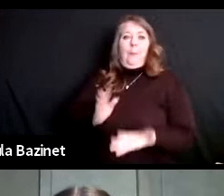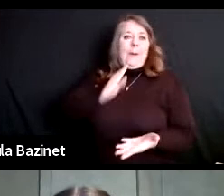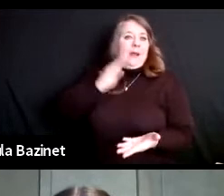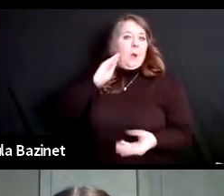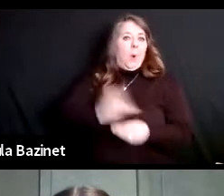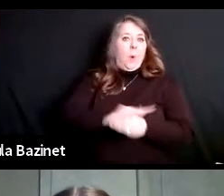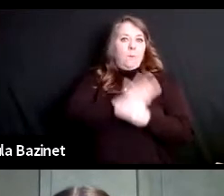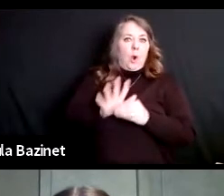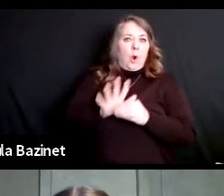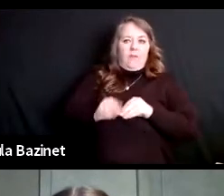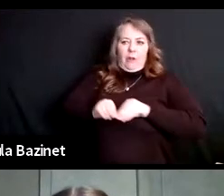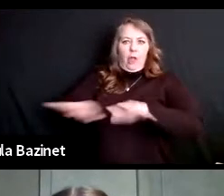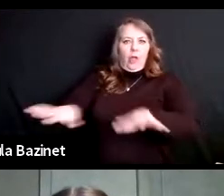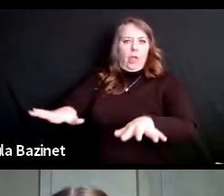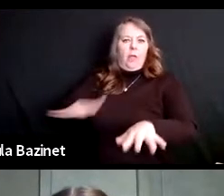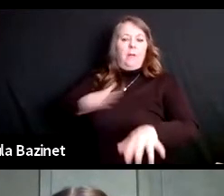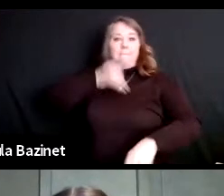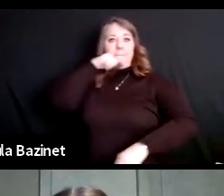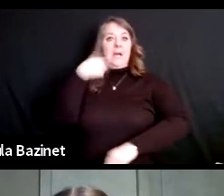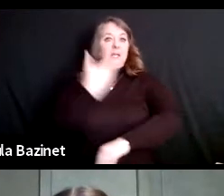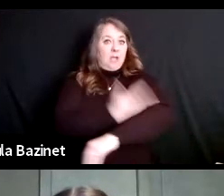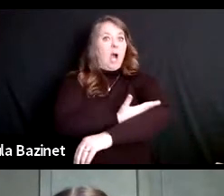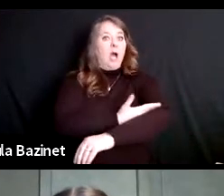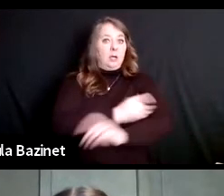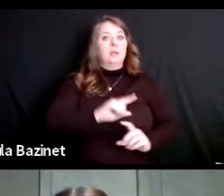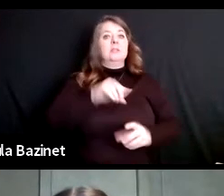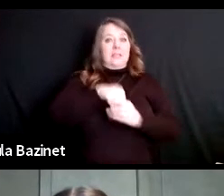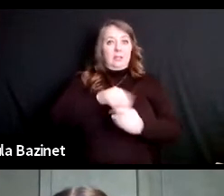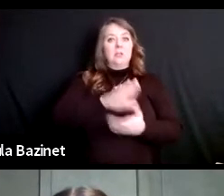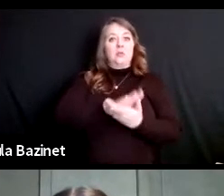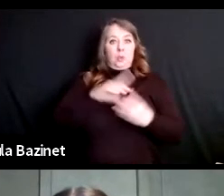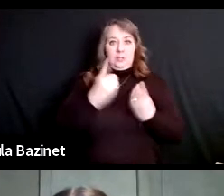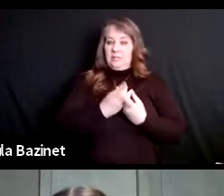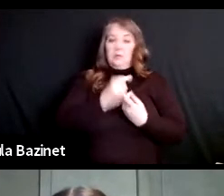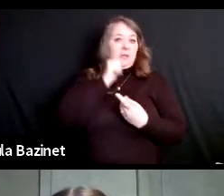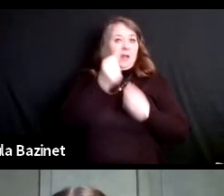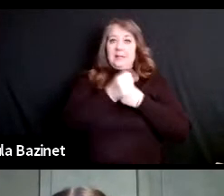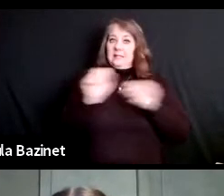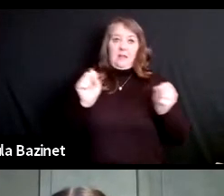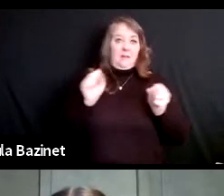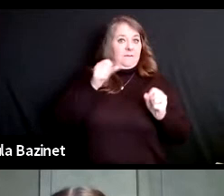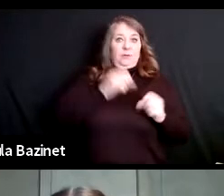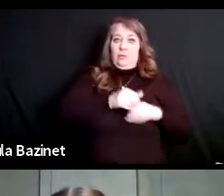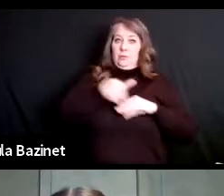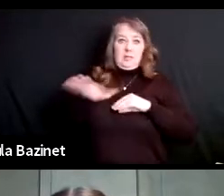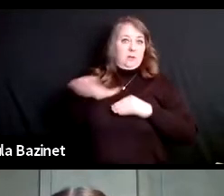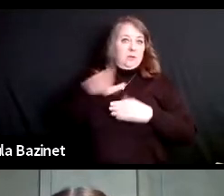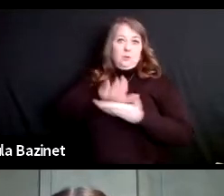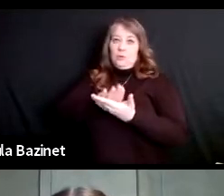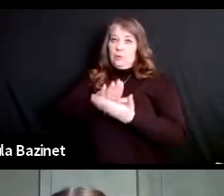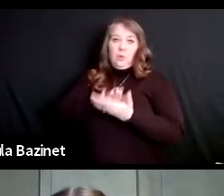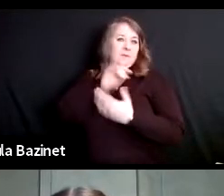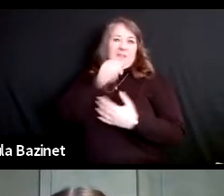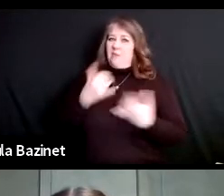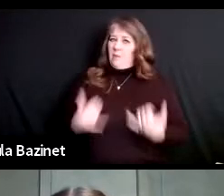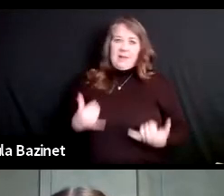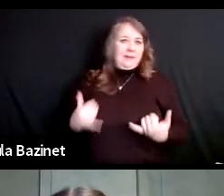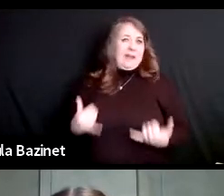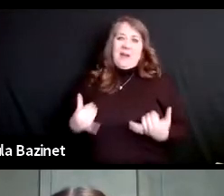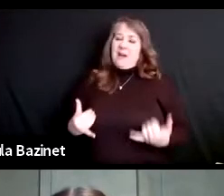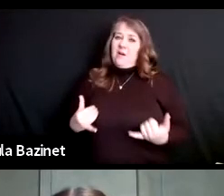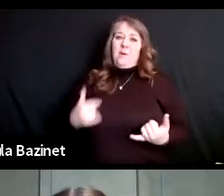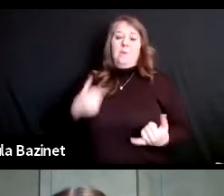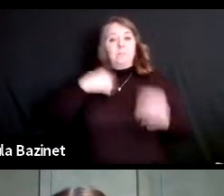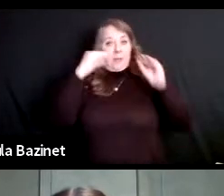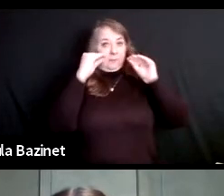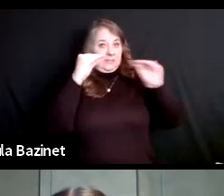COVID. I have a daughter in the school district. It's not safe for her to go to school. Not right now. I'm